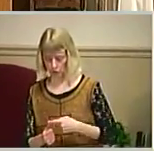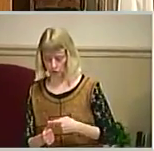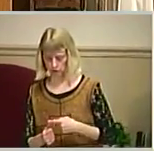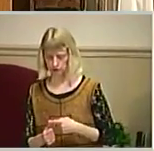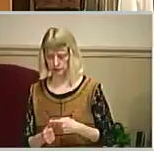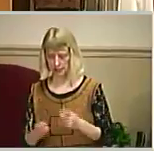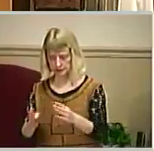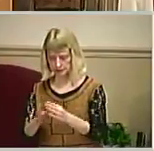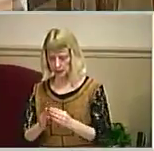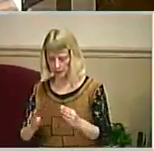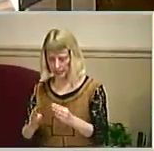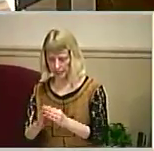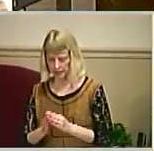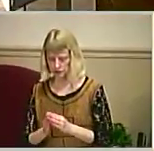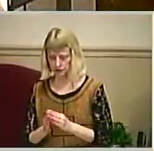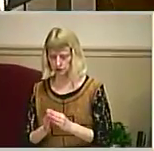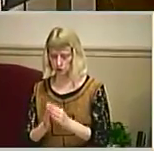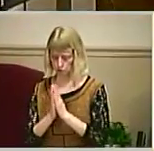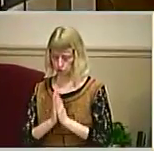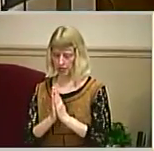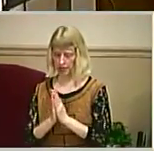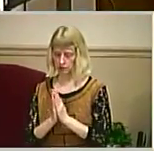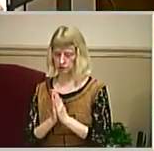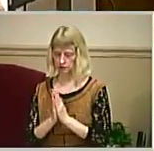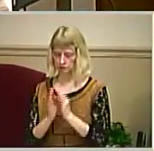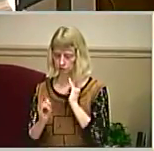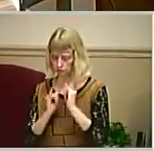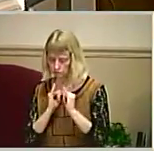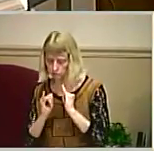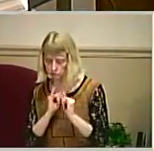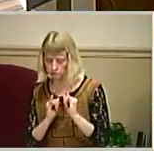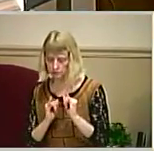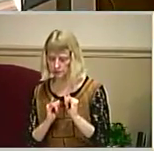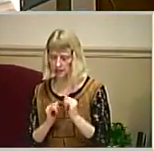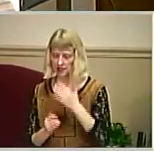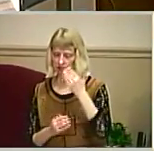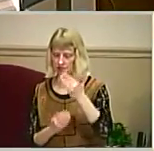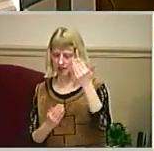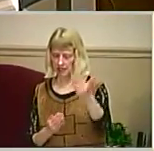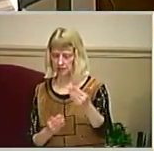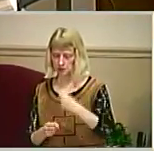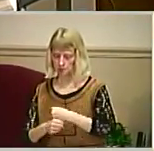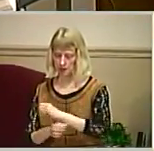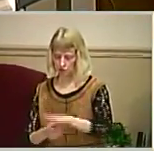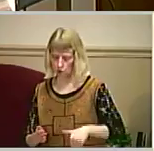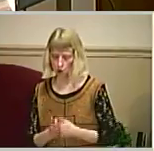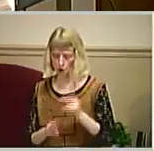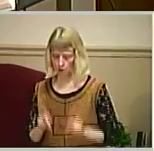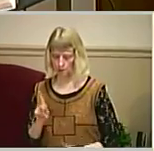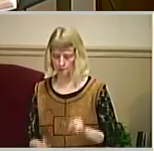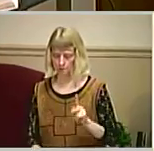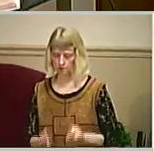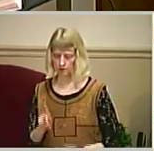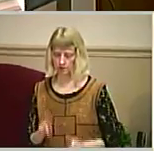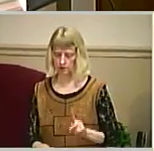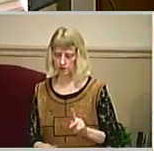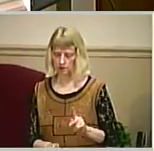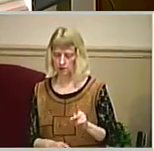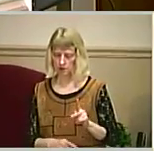all, supplications, prayers, intercessions, and giving of thanks be made for all men,